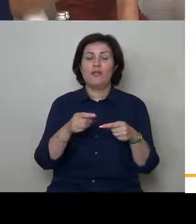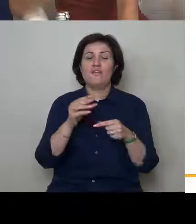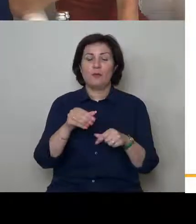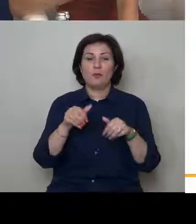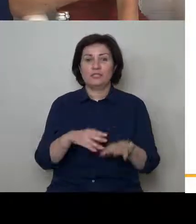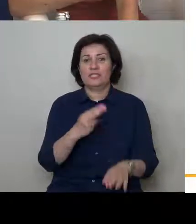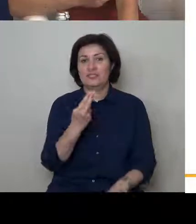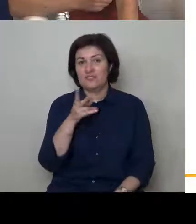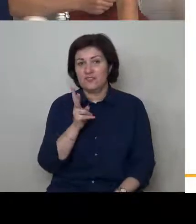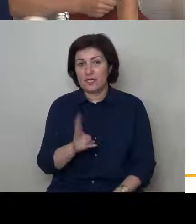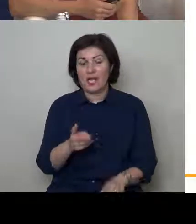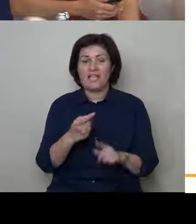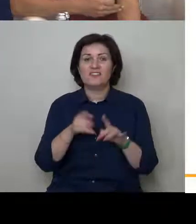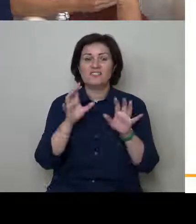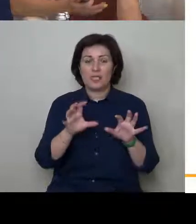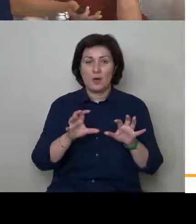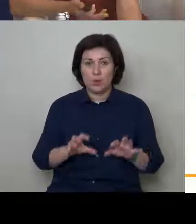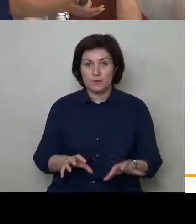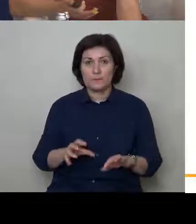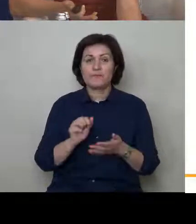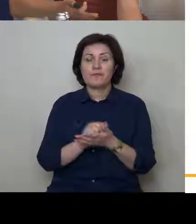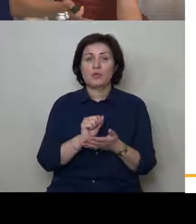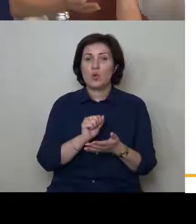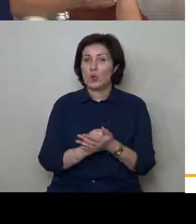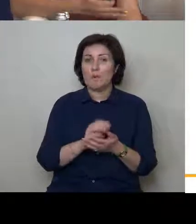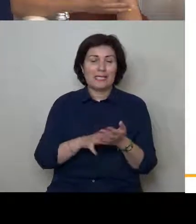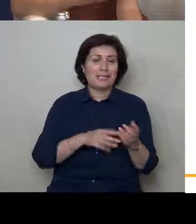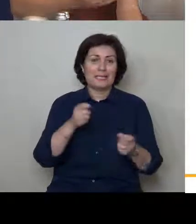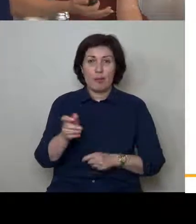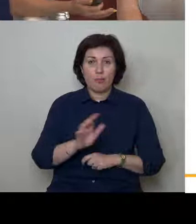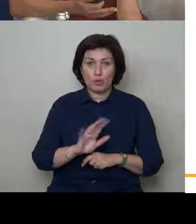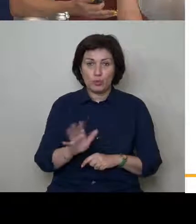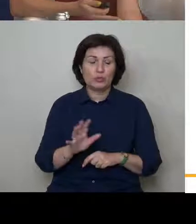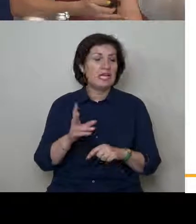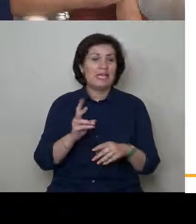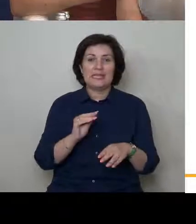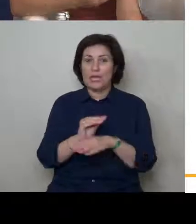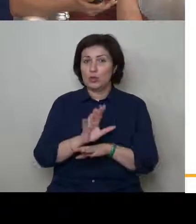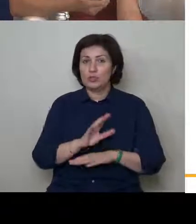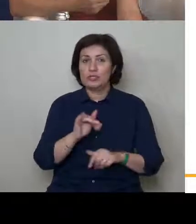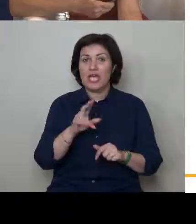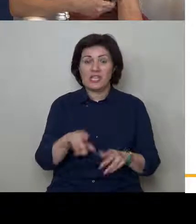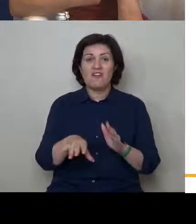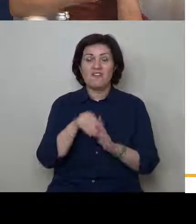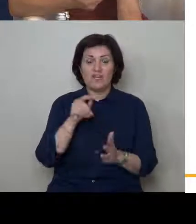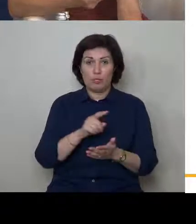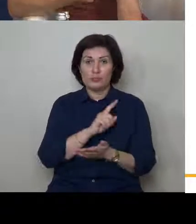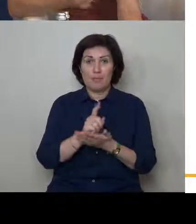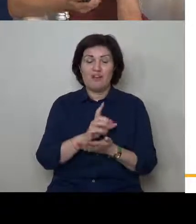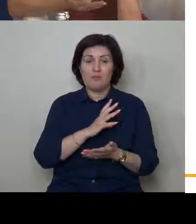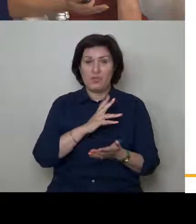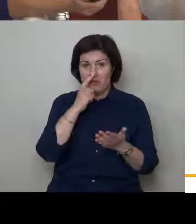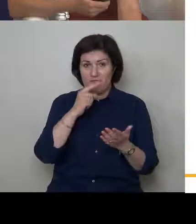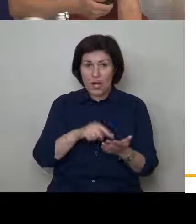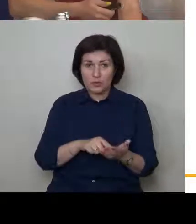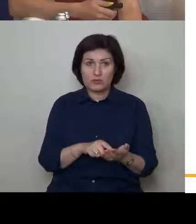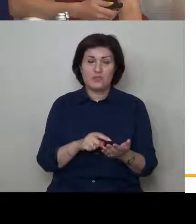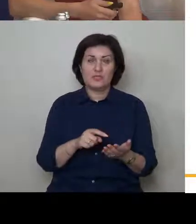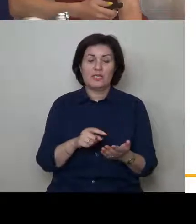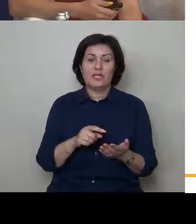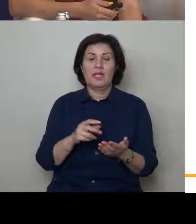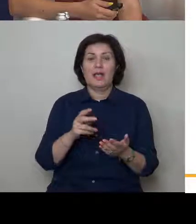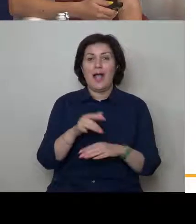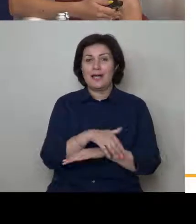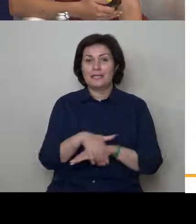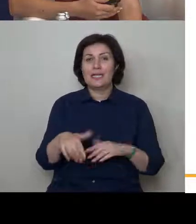the factual address, which is what the law prescribes when the documents have not been submitted, not attached, but the voter